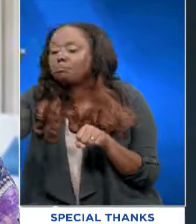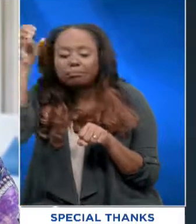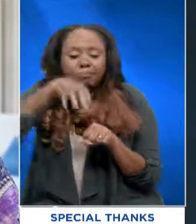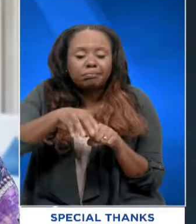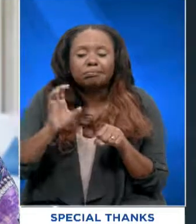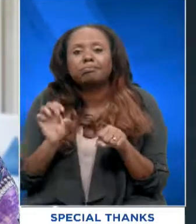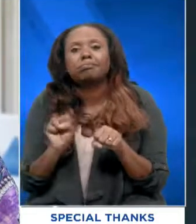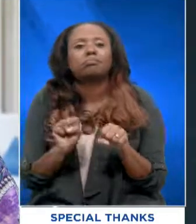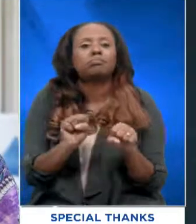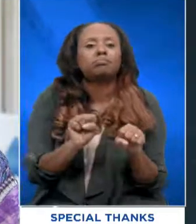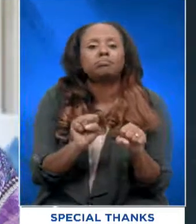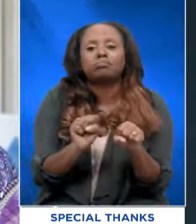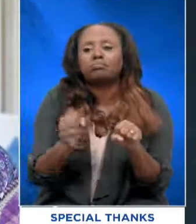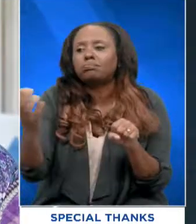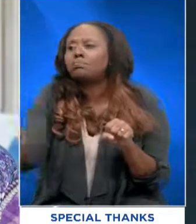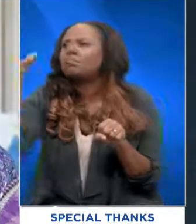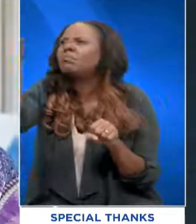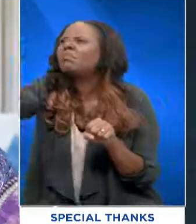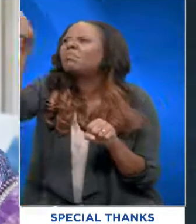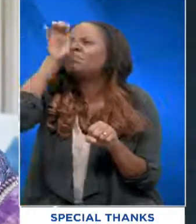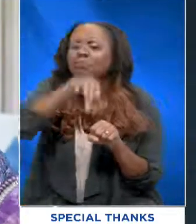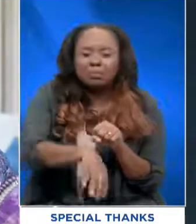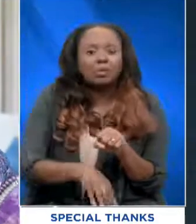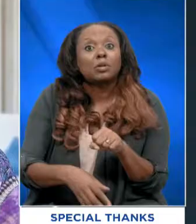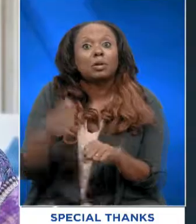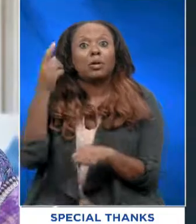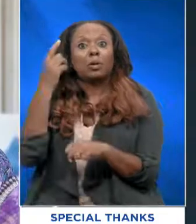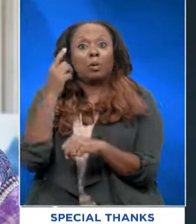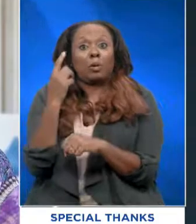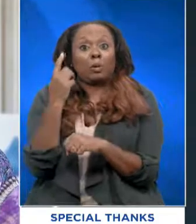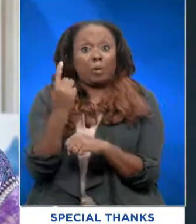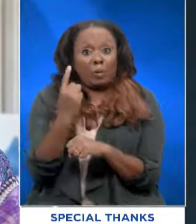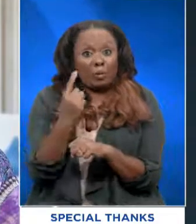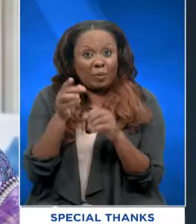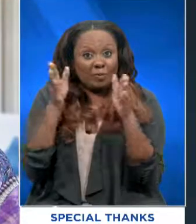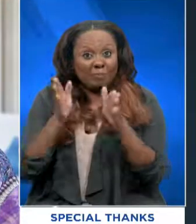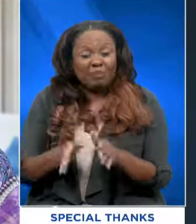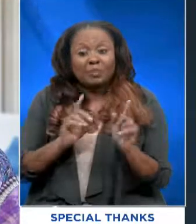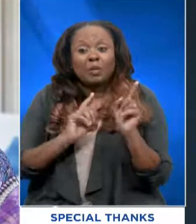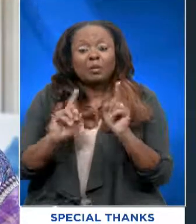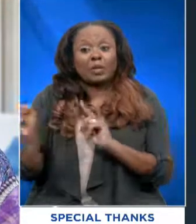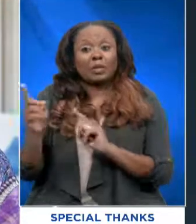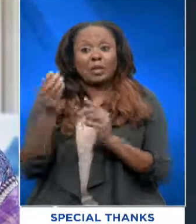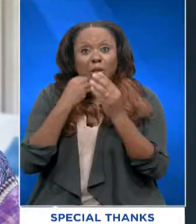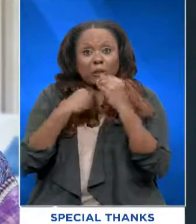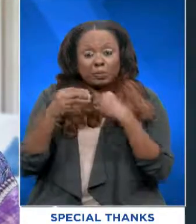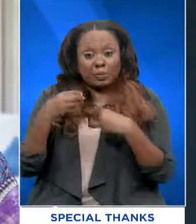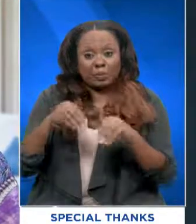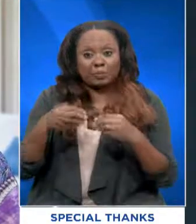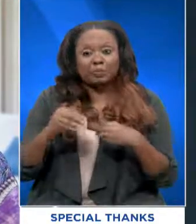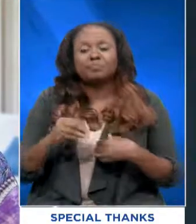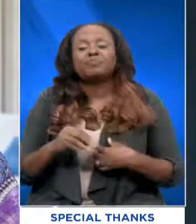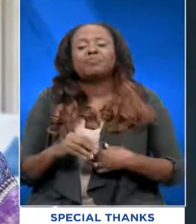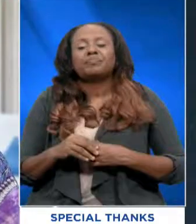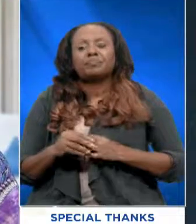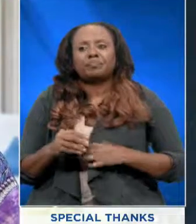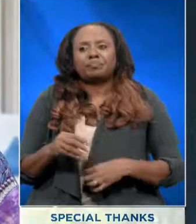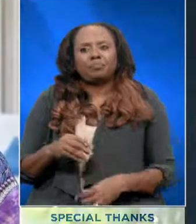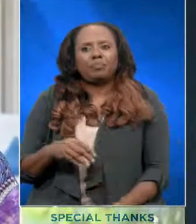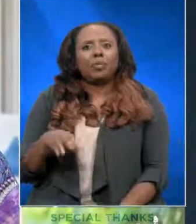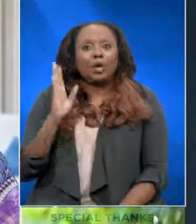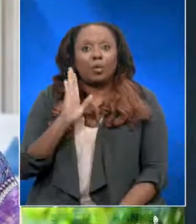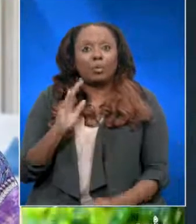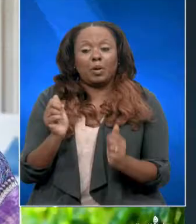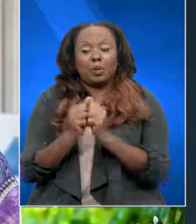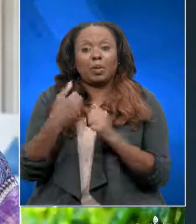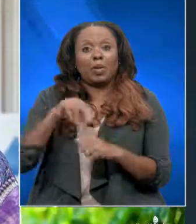So Marianne Burnham went to one of the popular supermarkets, and she'll be with us live as well, but we'll take you